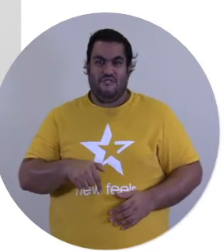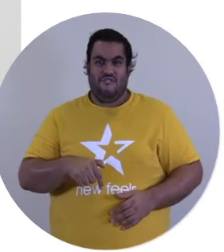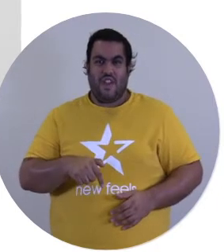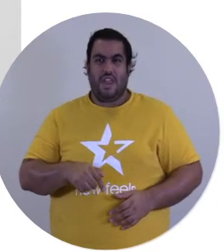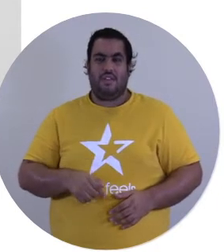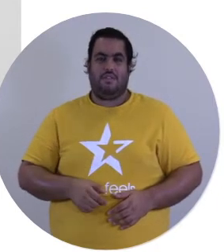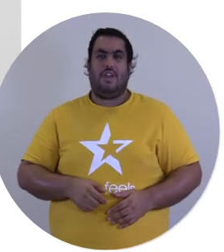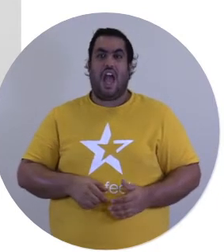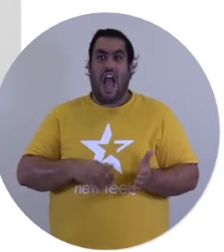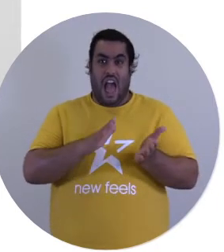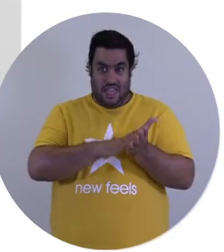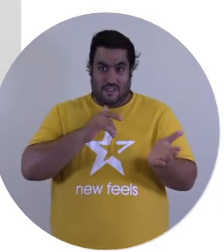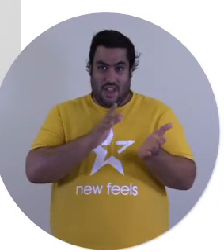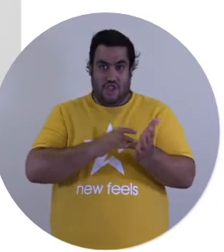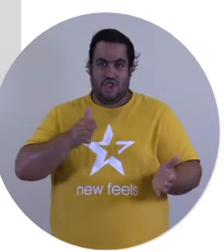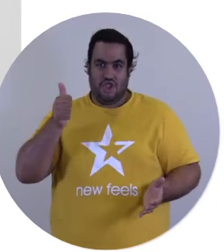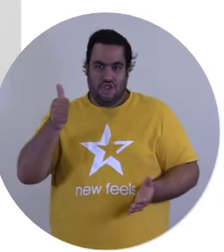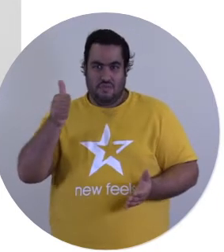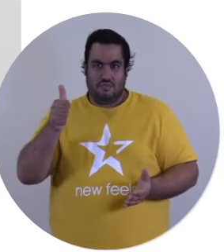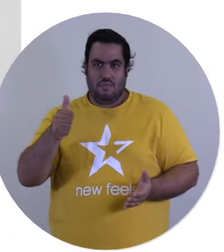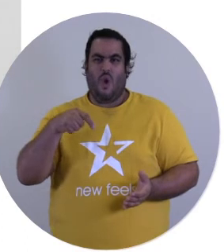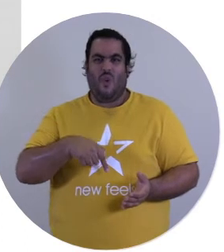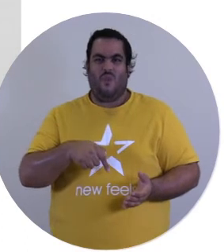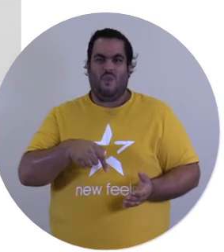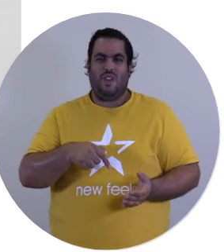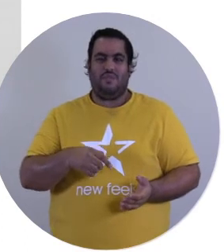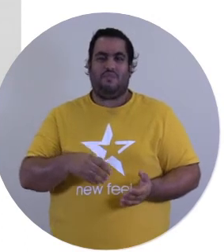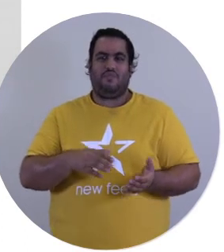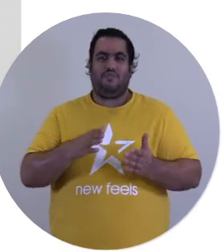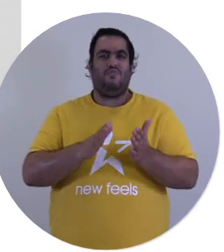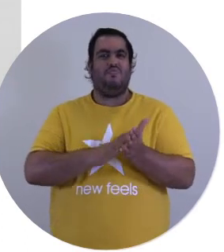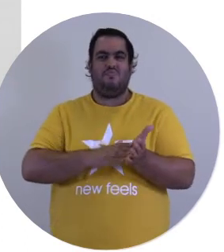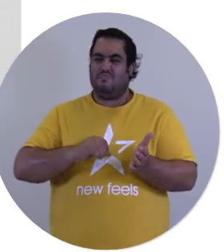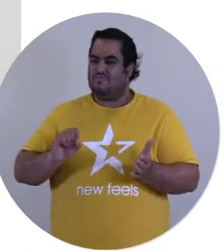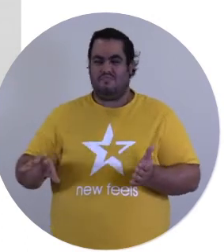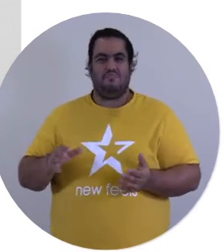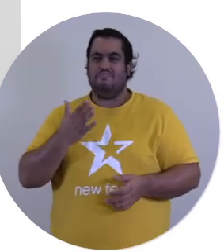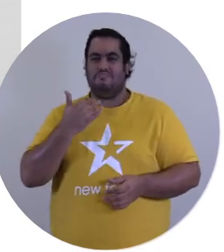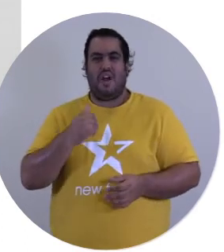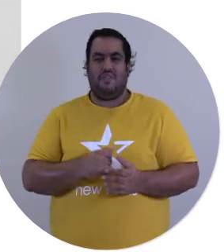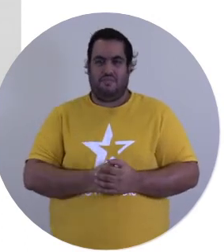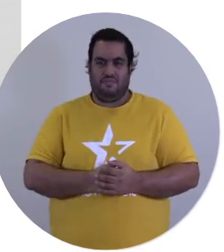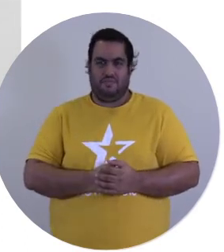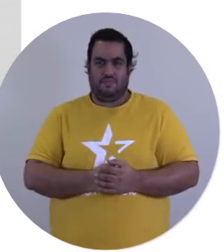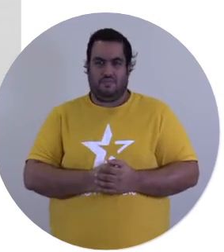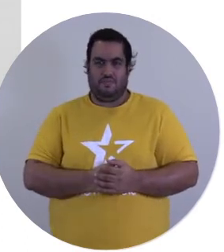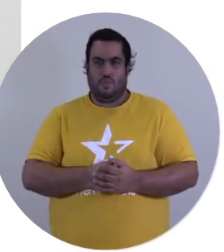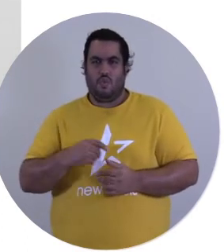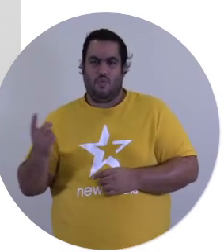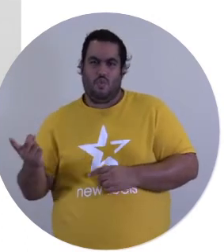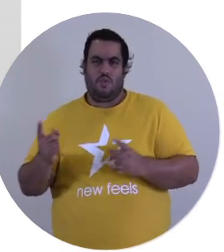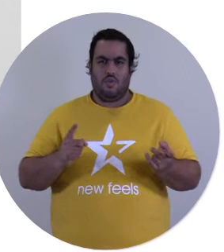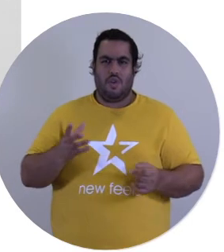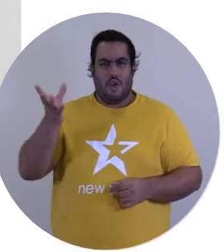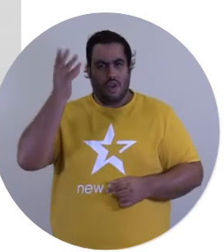can see here people wearing different kinds of outfits. They have different kinds of jobs. You